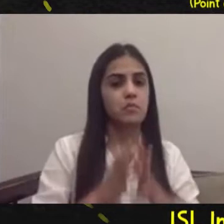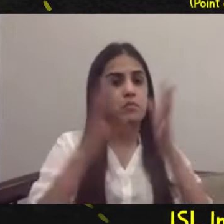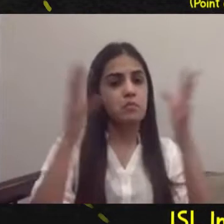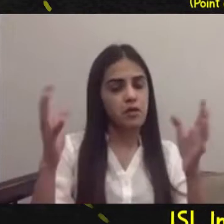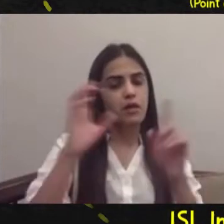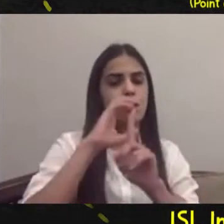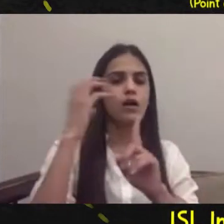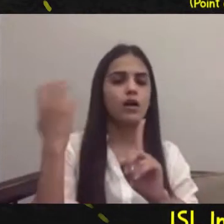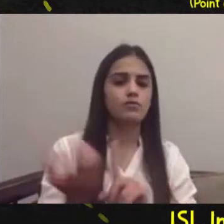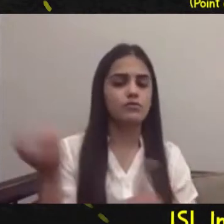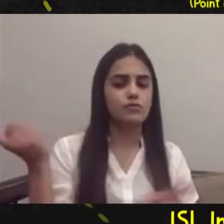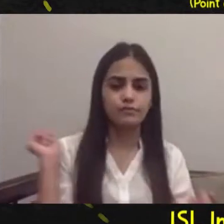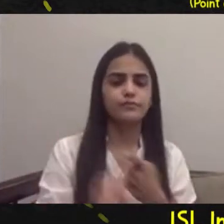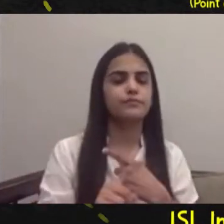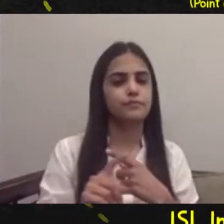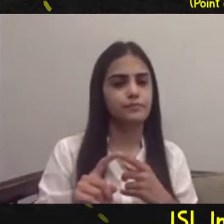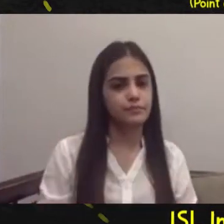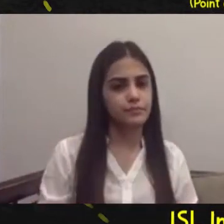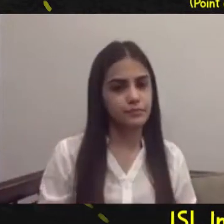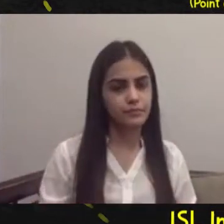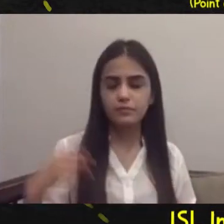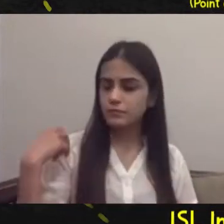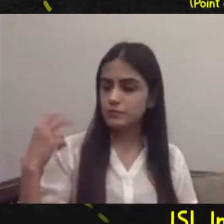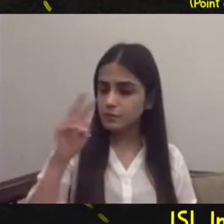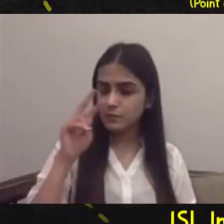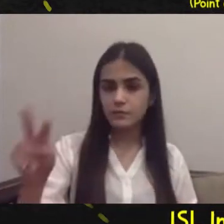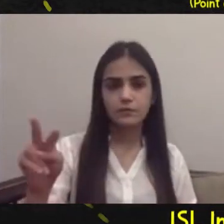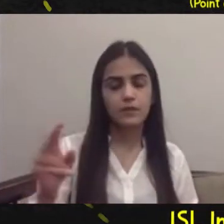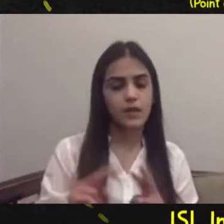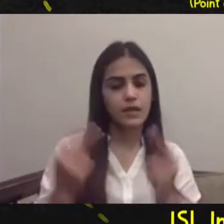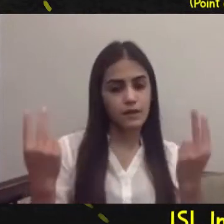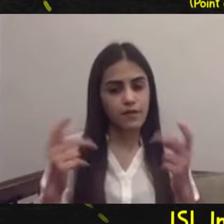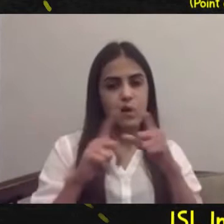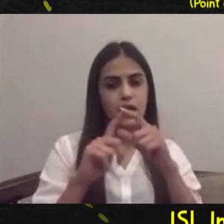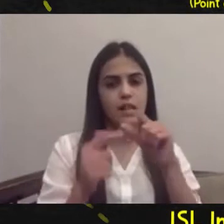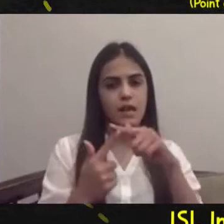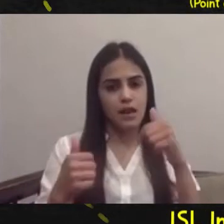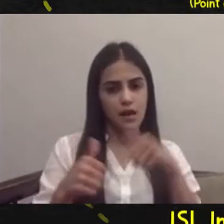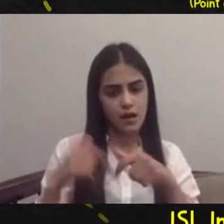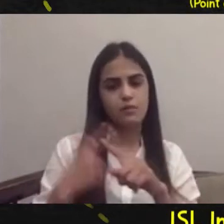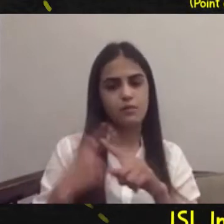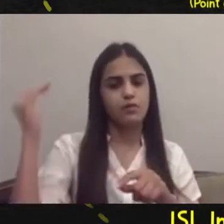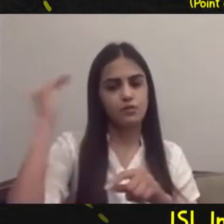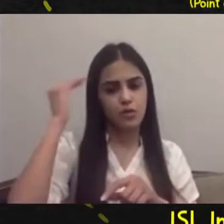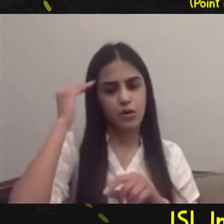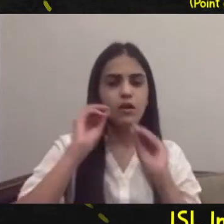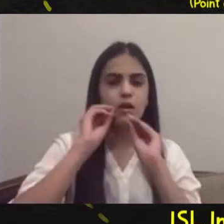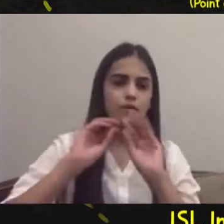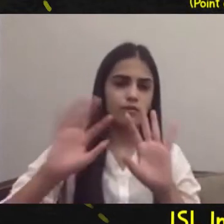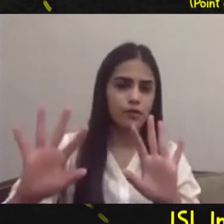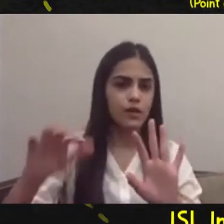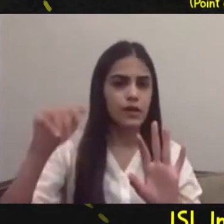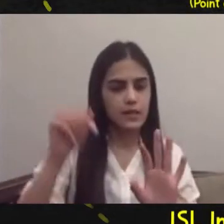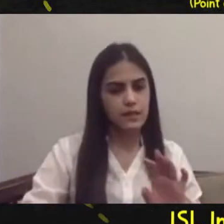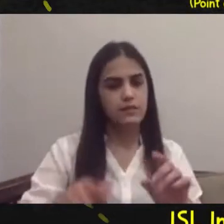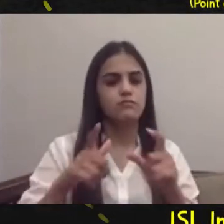phenomenon. We no longer seem to know the difference between data, knowledge, and information, and that is a